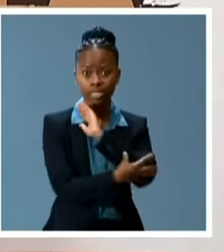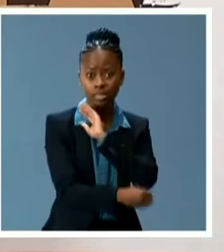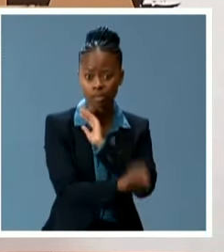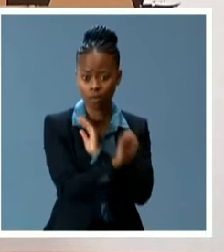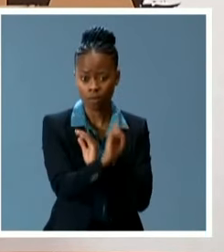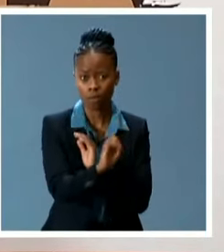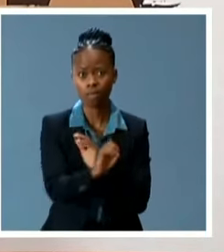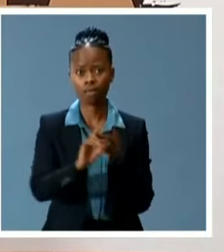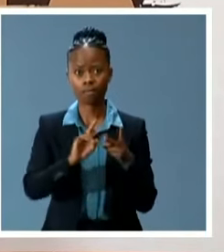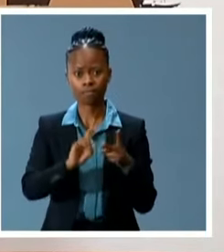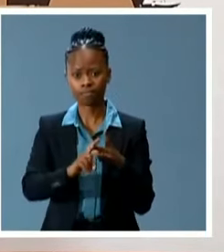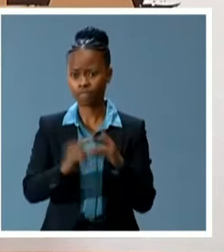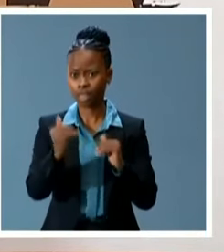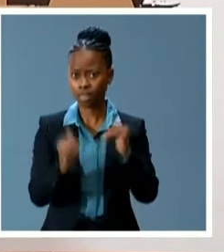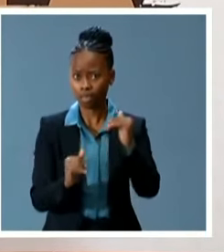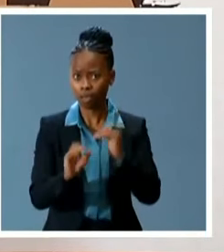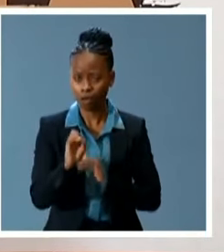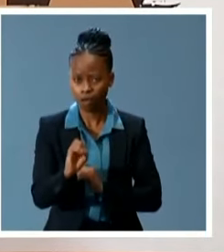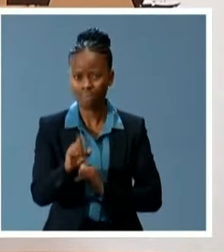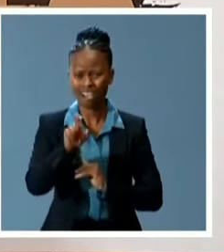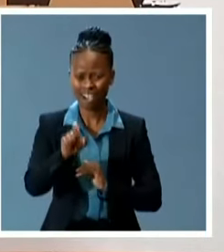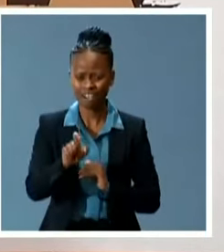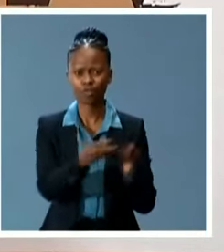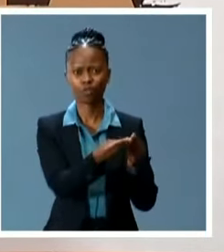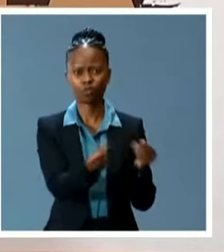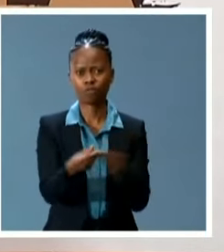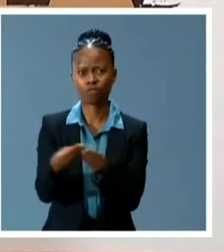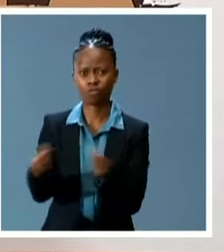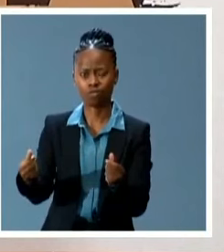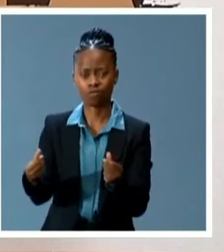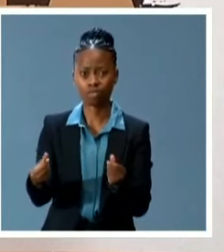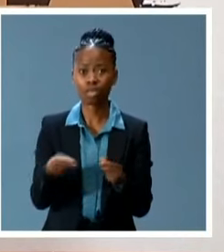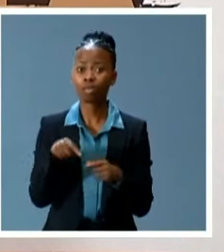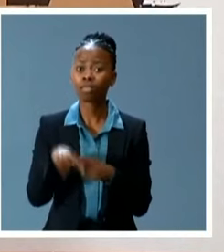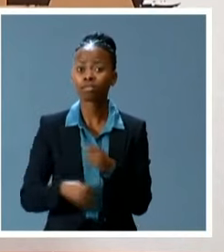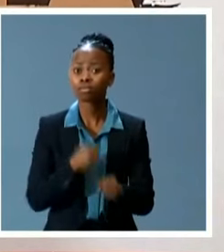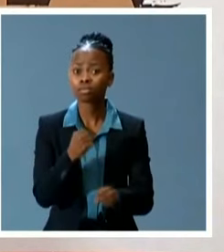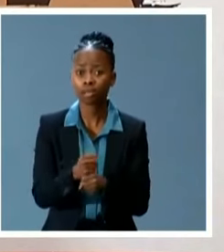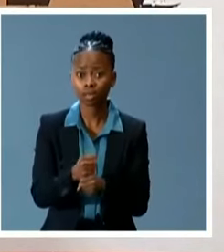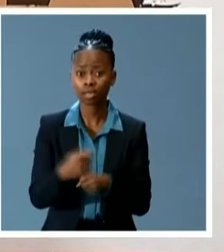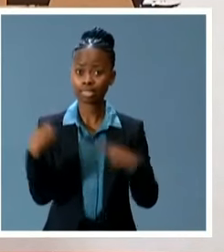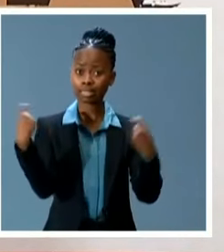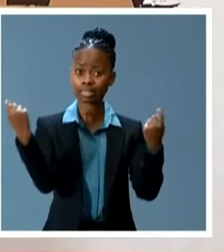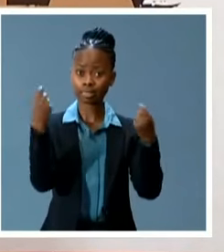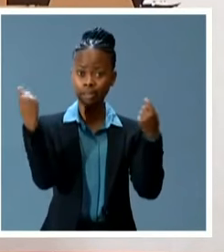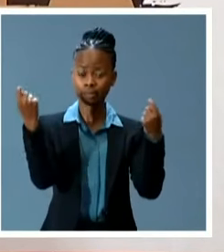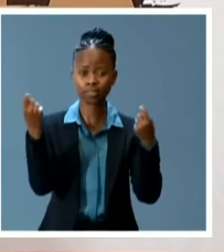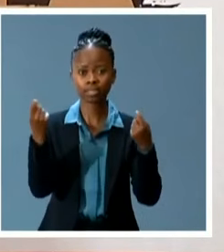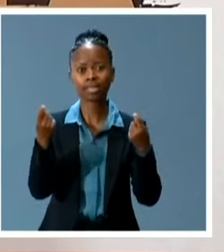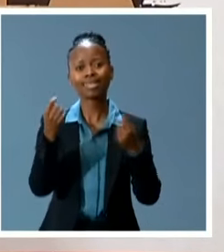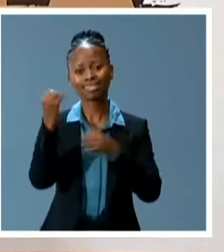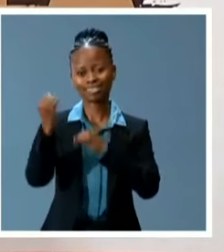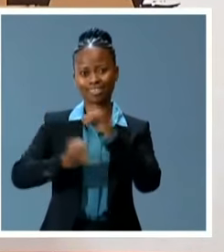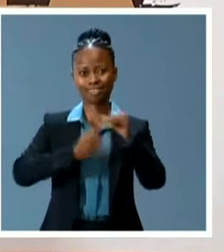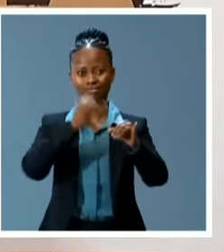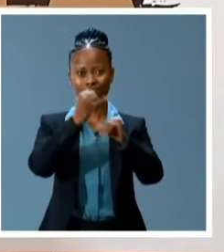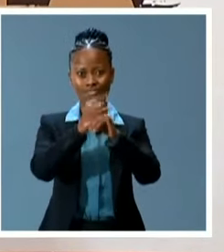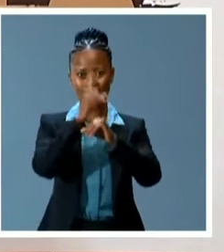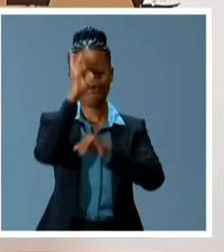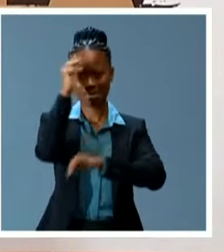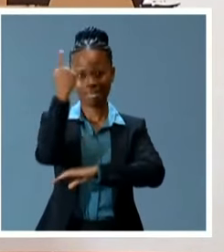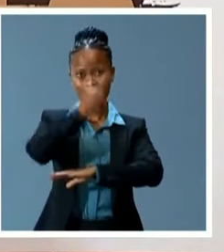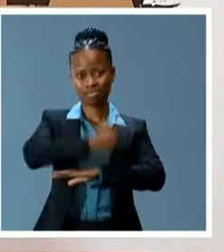and reconciliation. This year, we celebrate International Mandela Day in the shadow of a